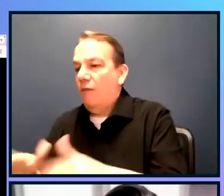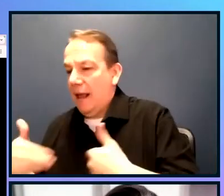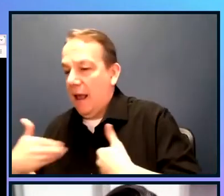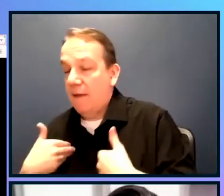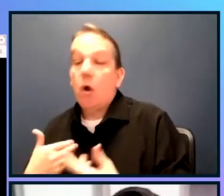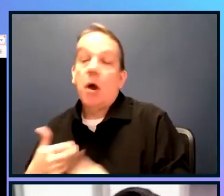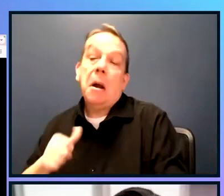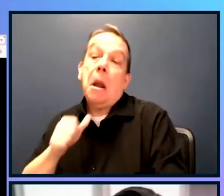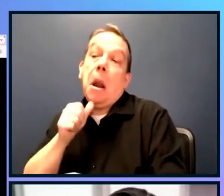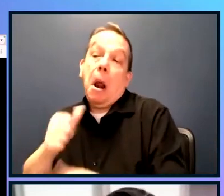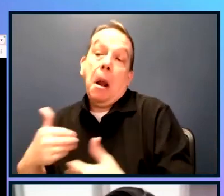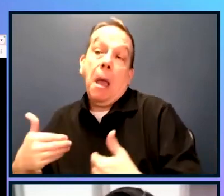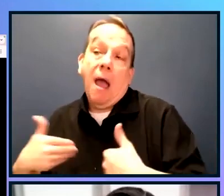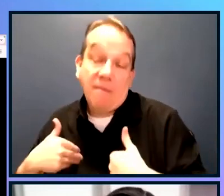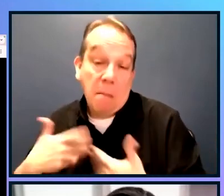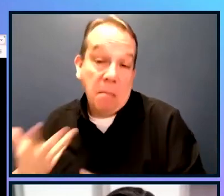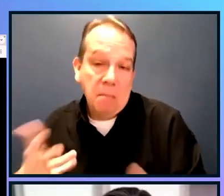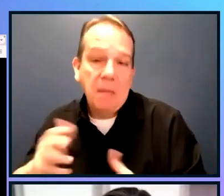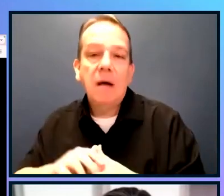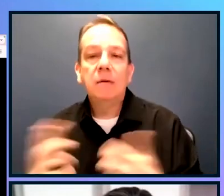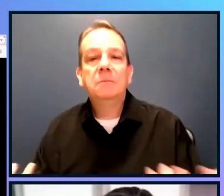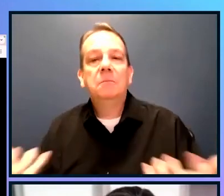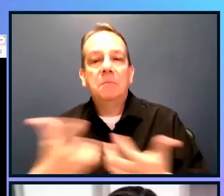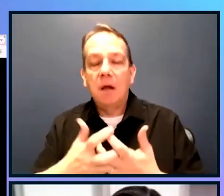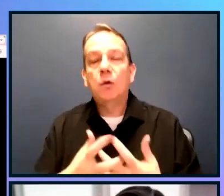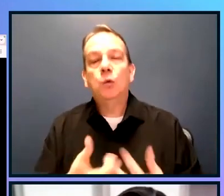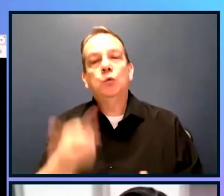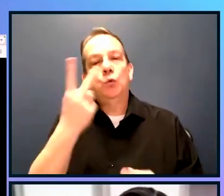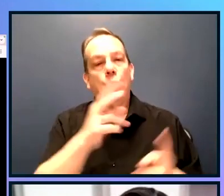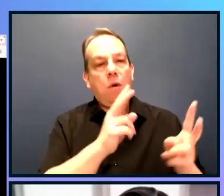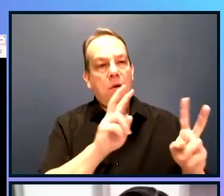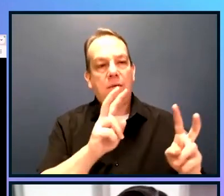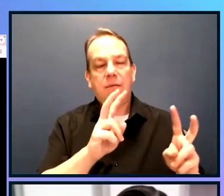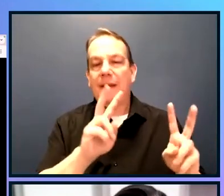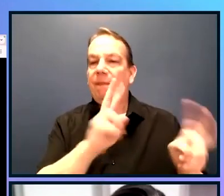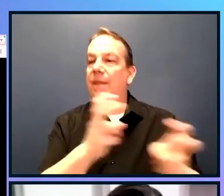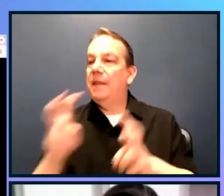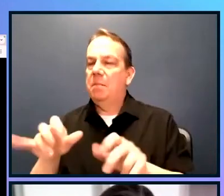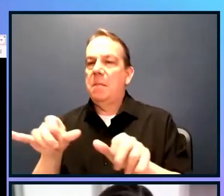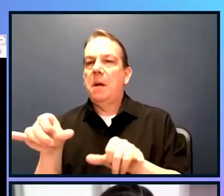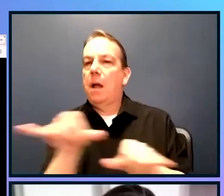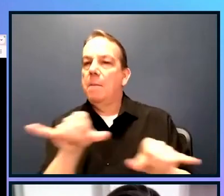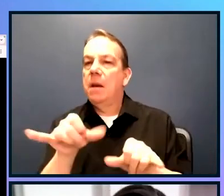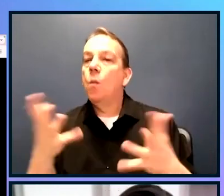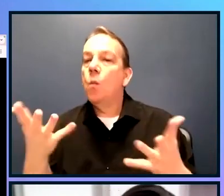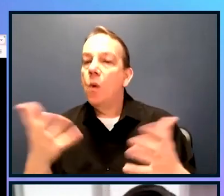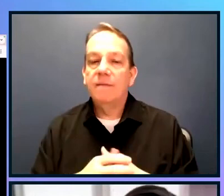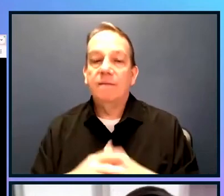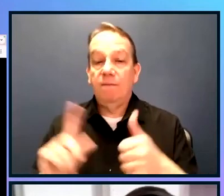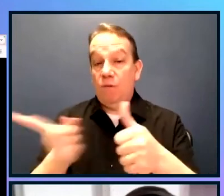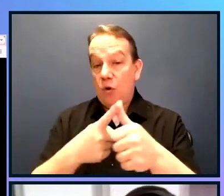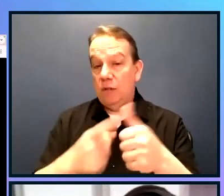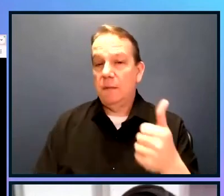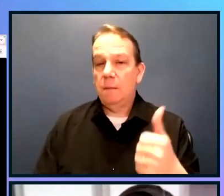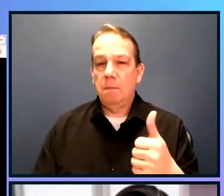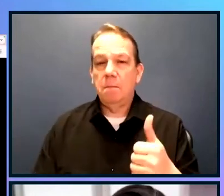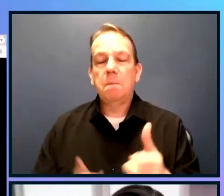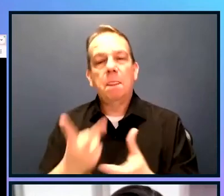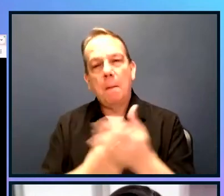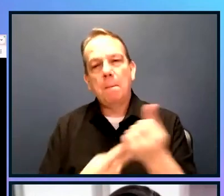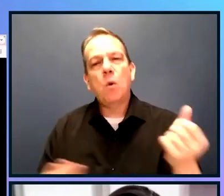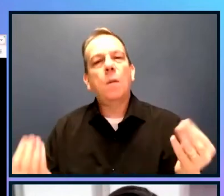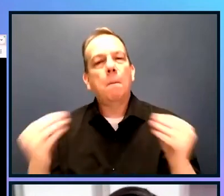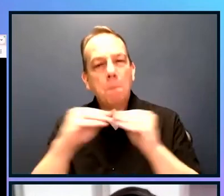we recognized that there were two commonalities between these two programs. First, they wanted more